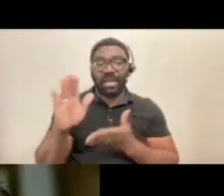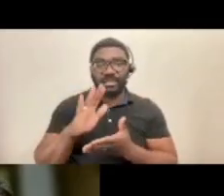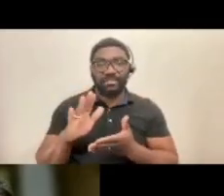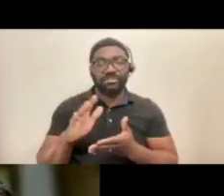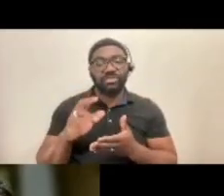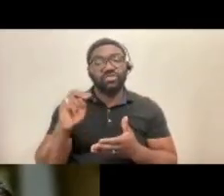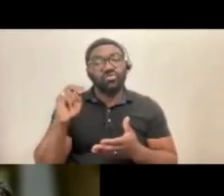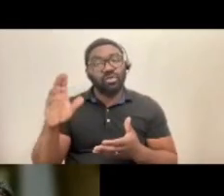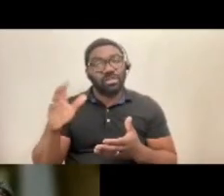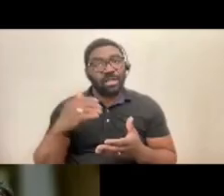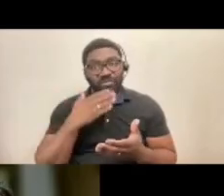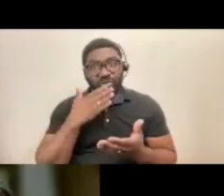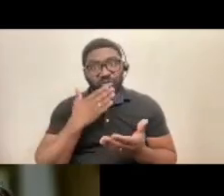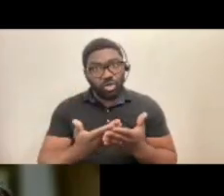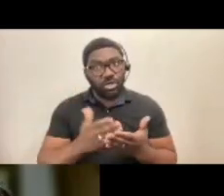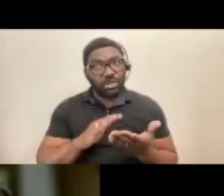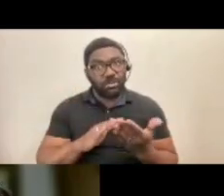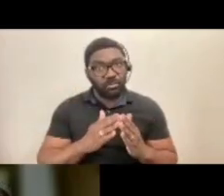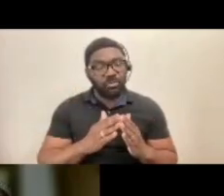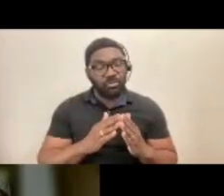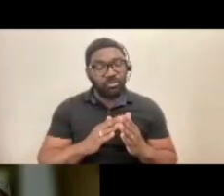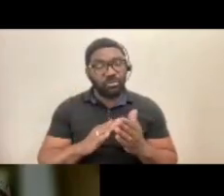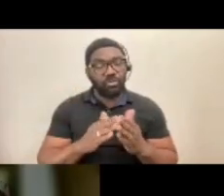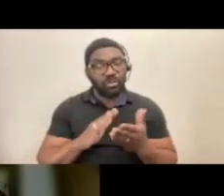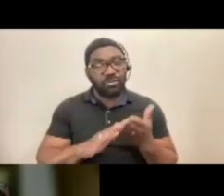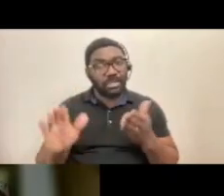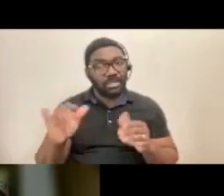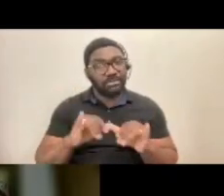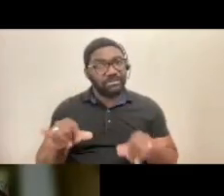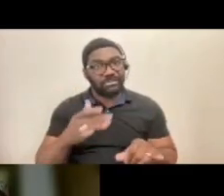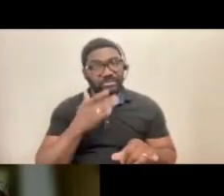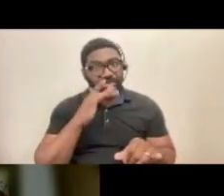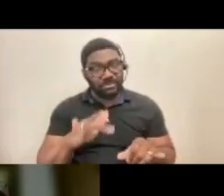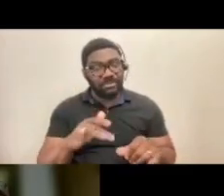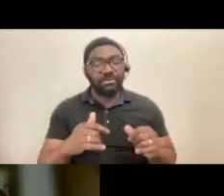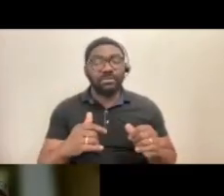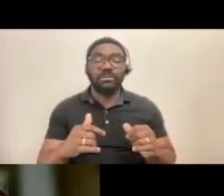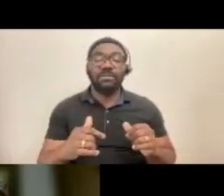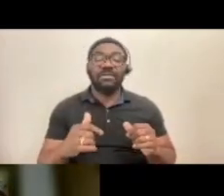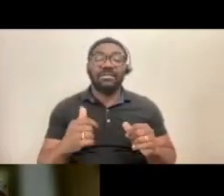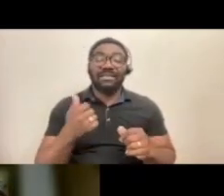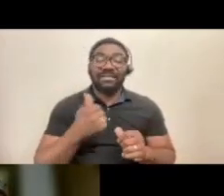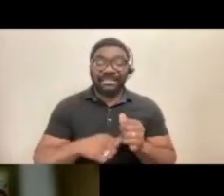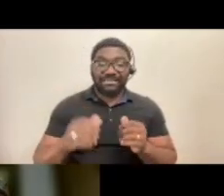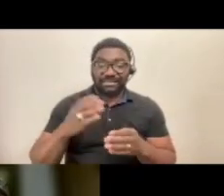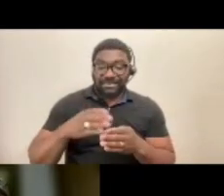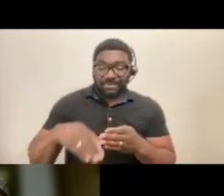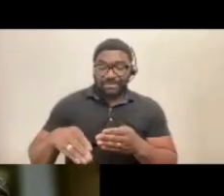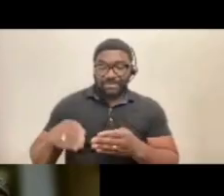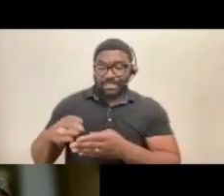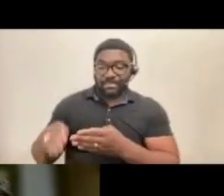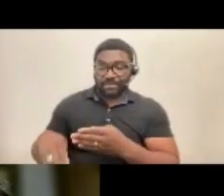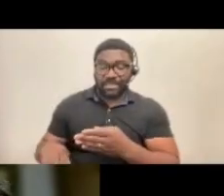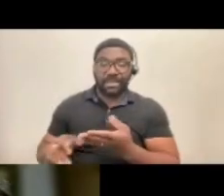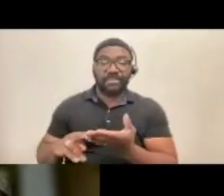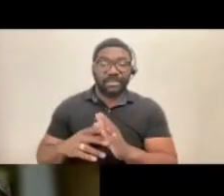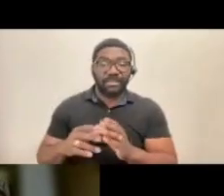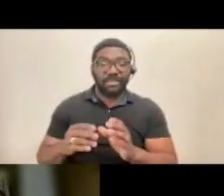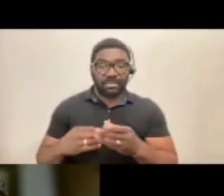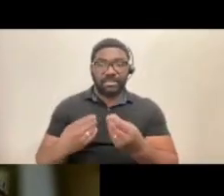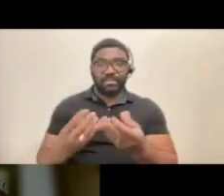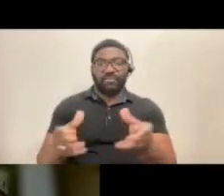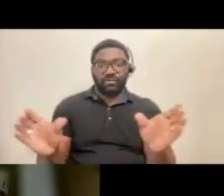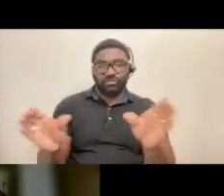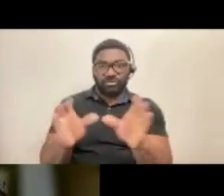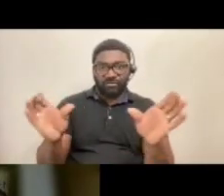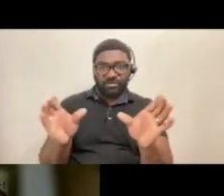community college system. And the completion of both of the courses does actually lead to a certificate,